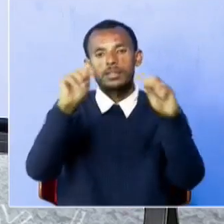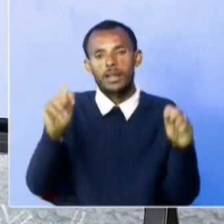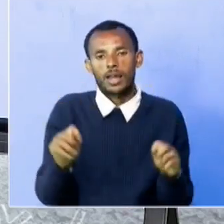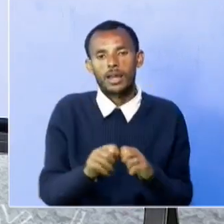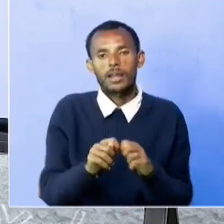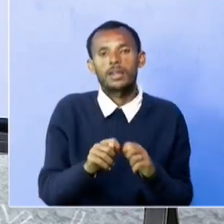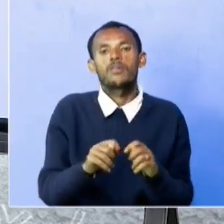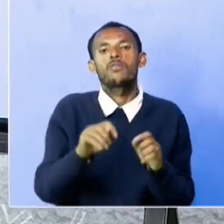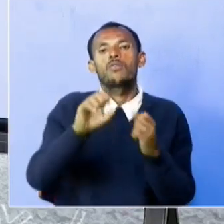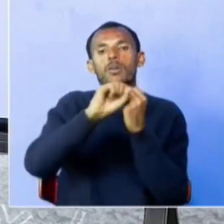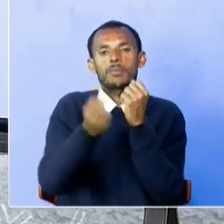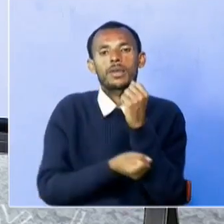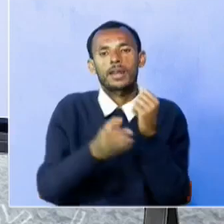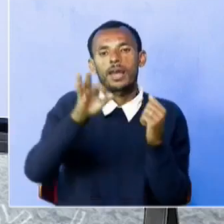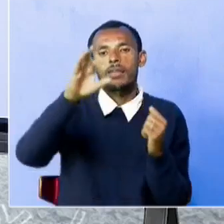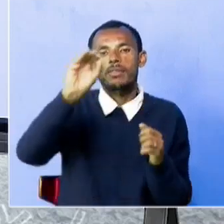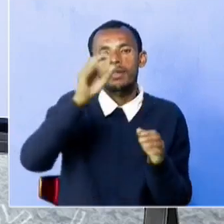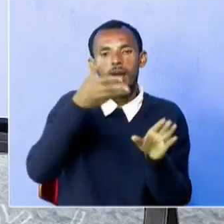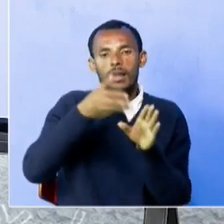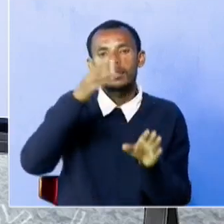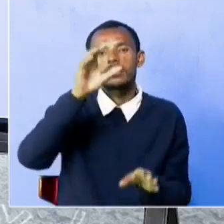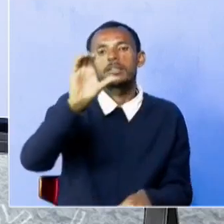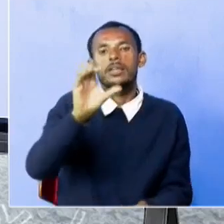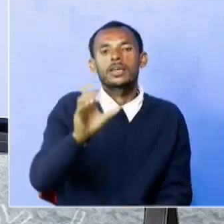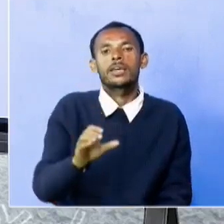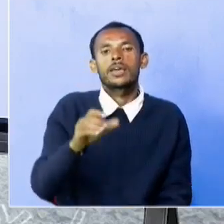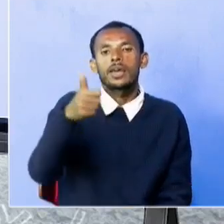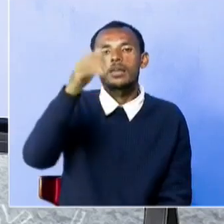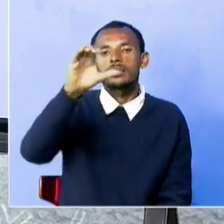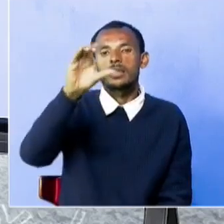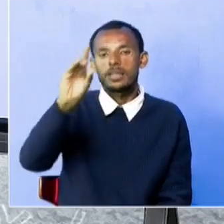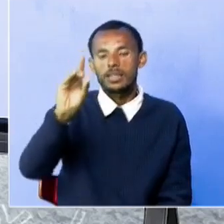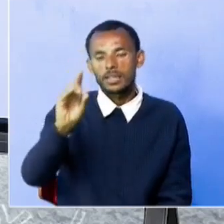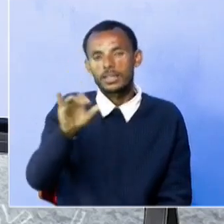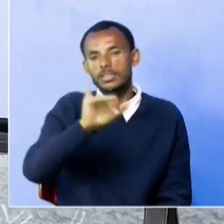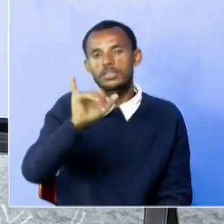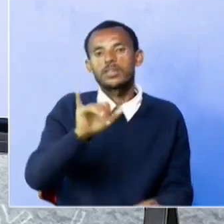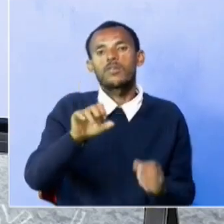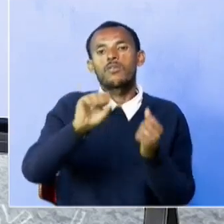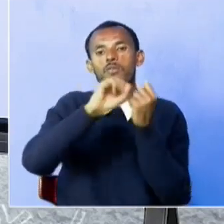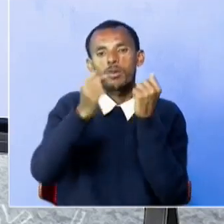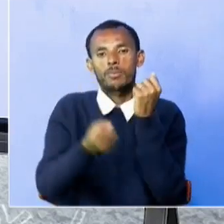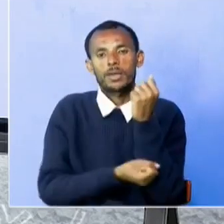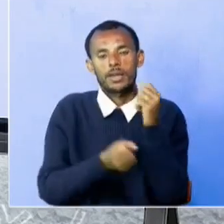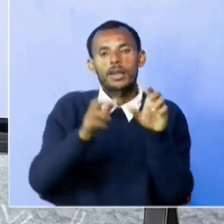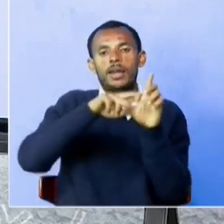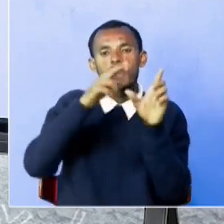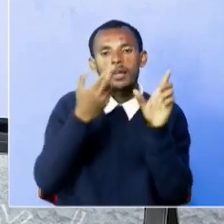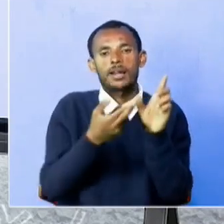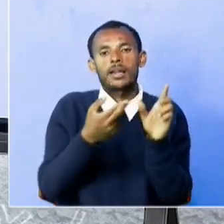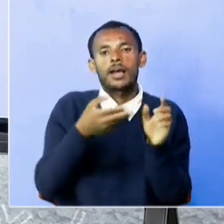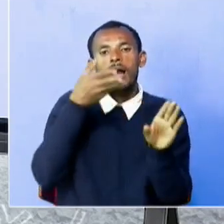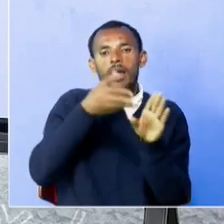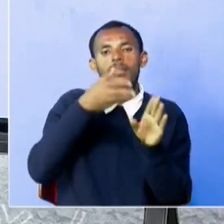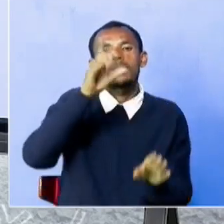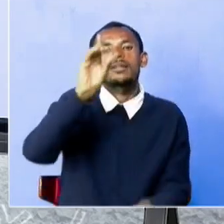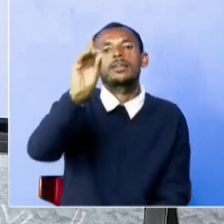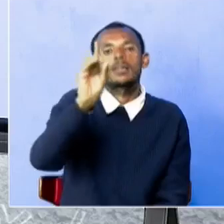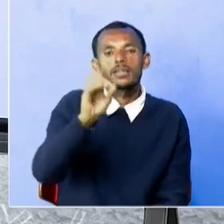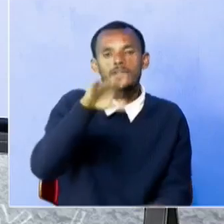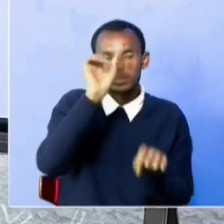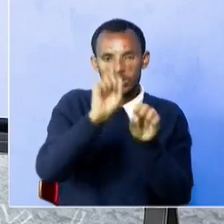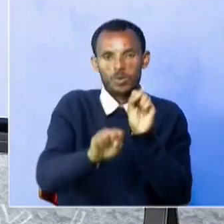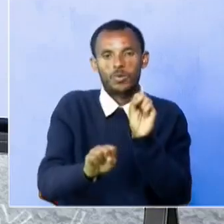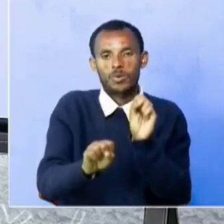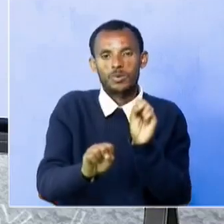C, and ACD is also a right triangle forming 90 degree at D.